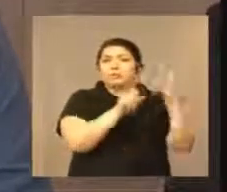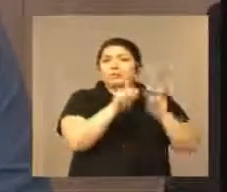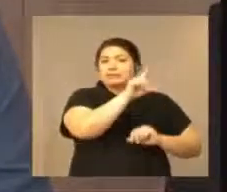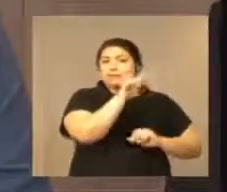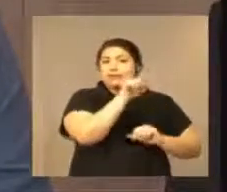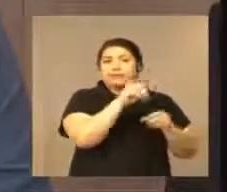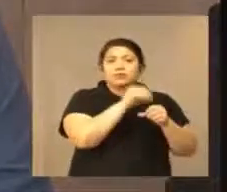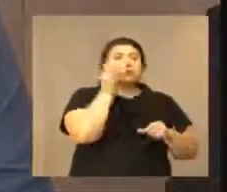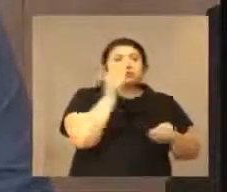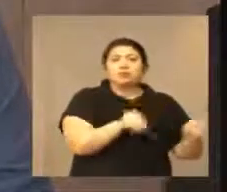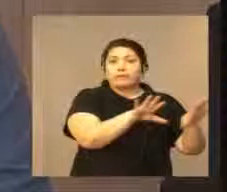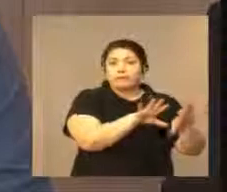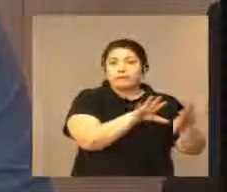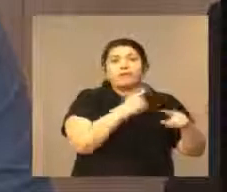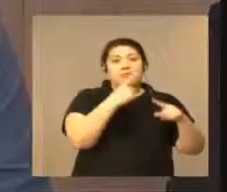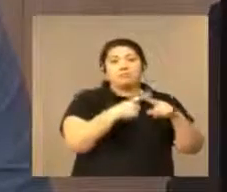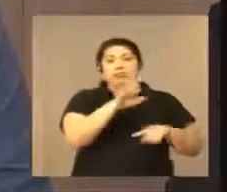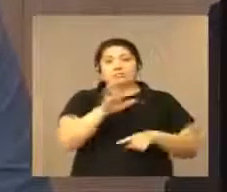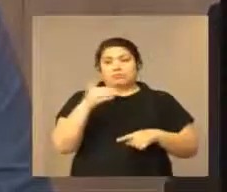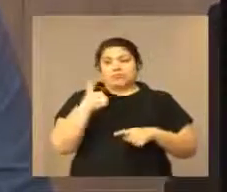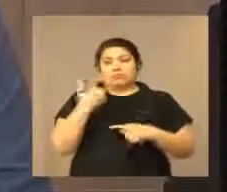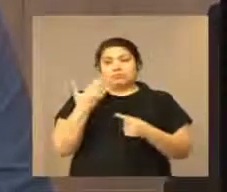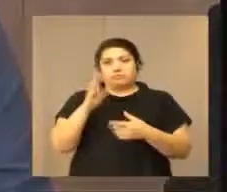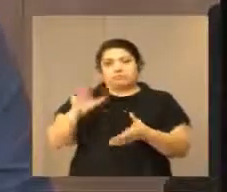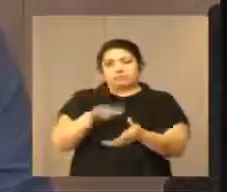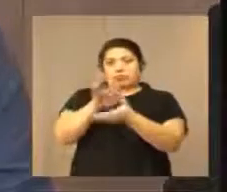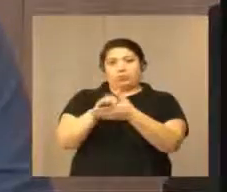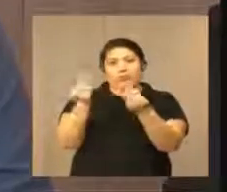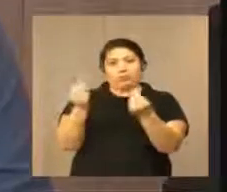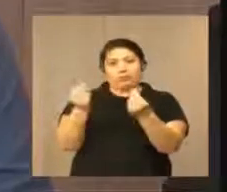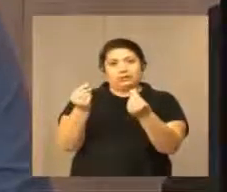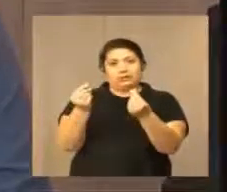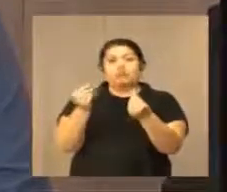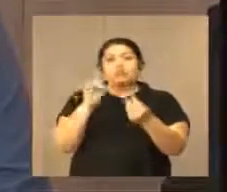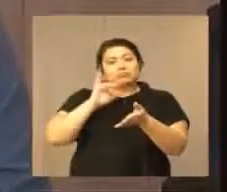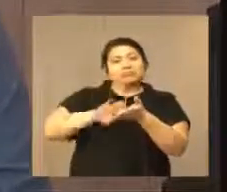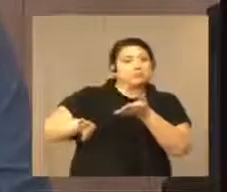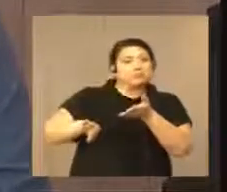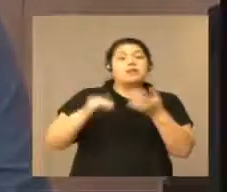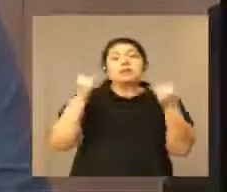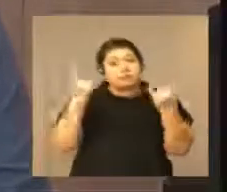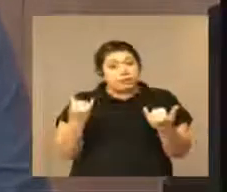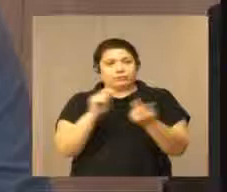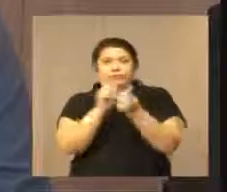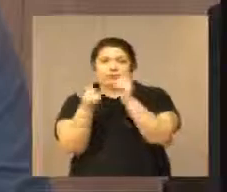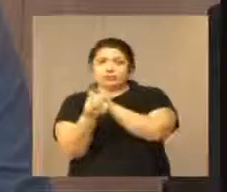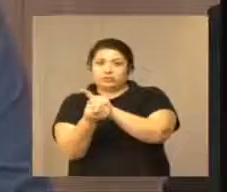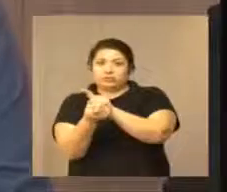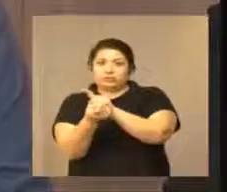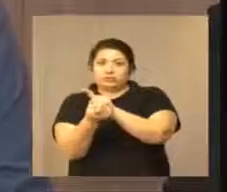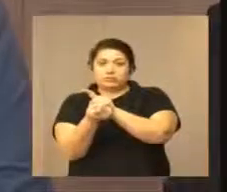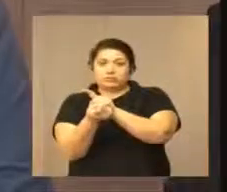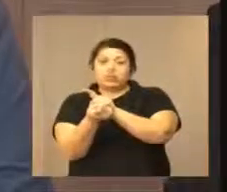to matrimonial real property. But what it has changed is the way